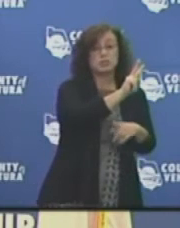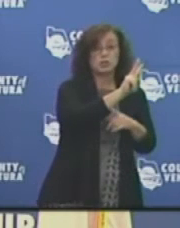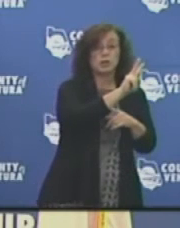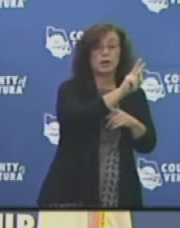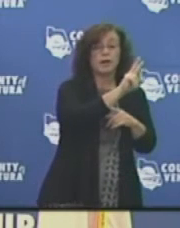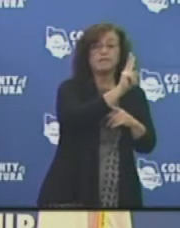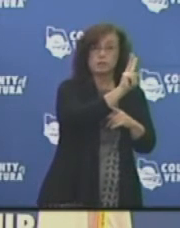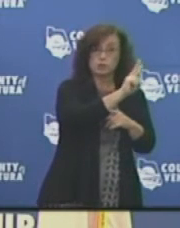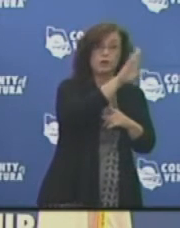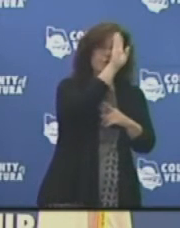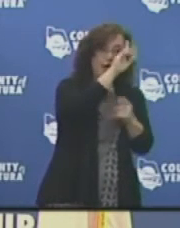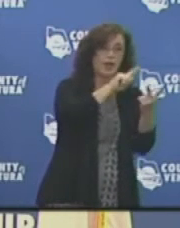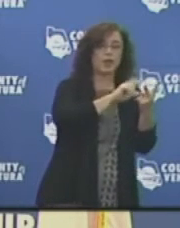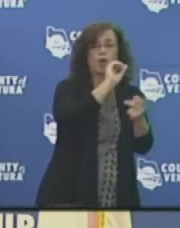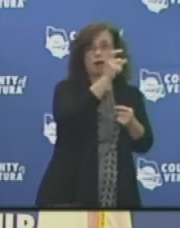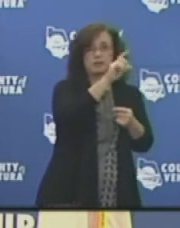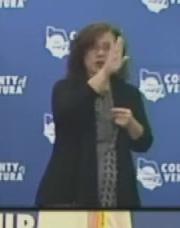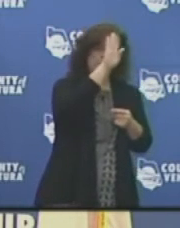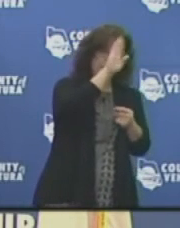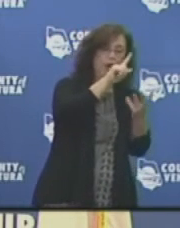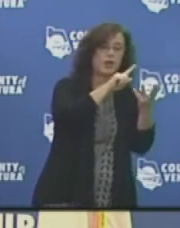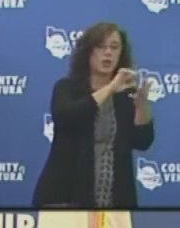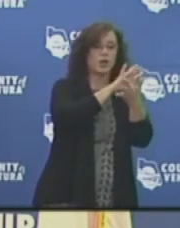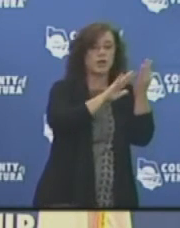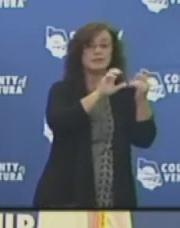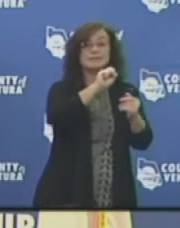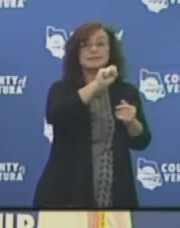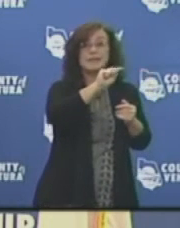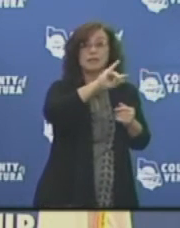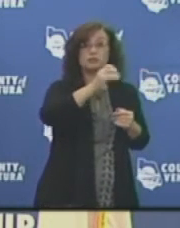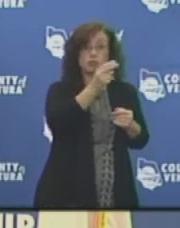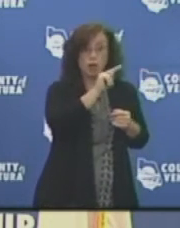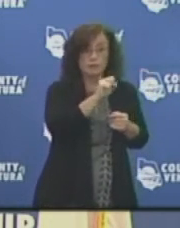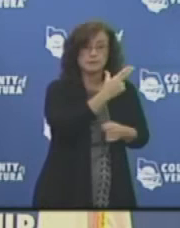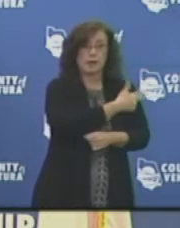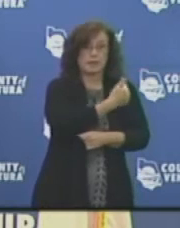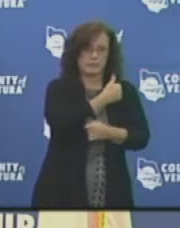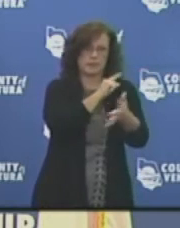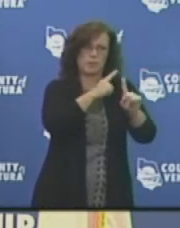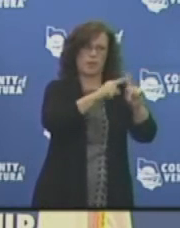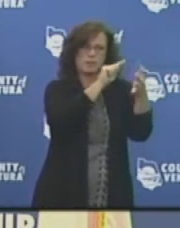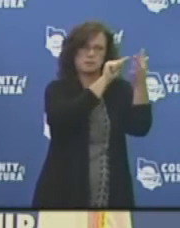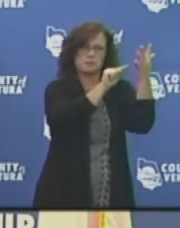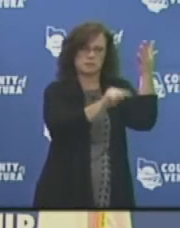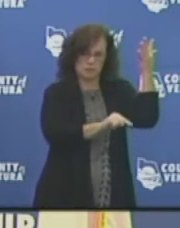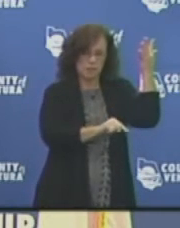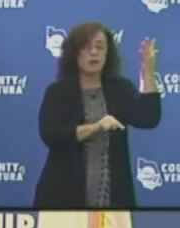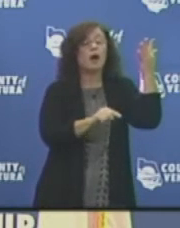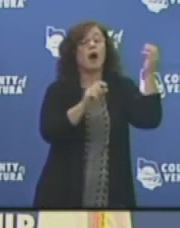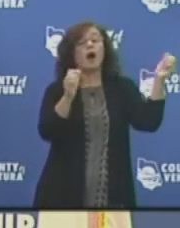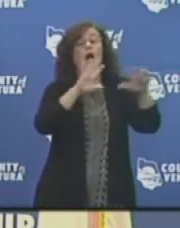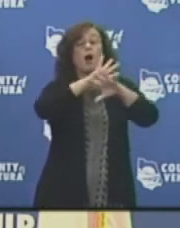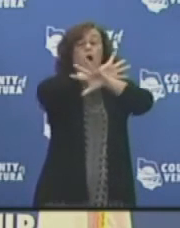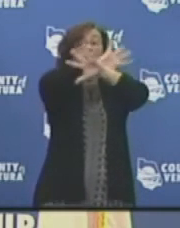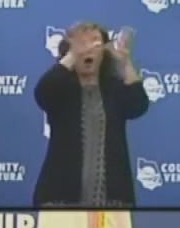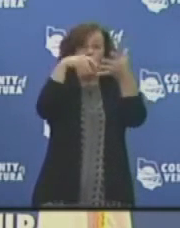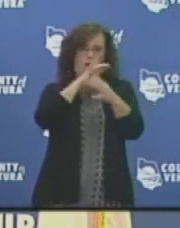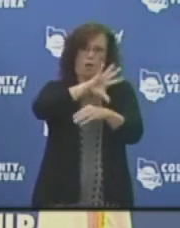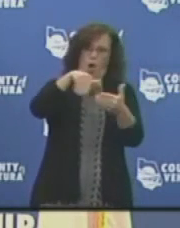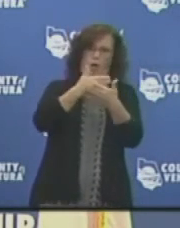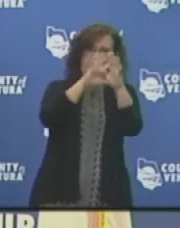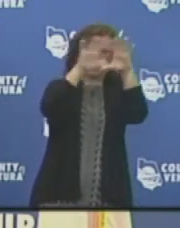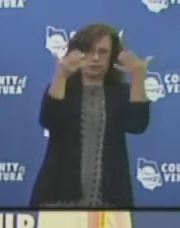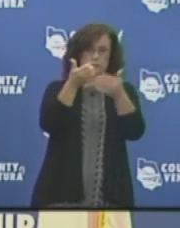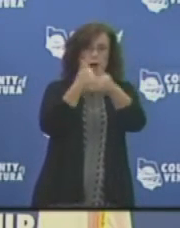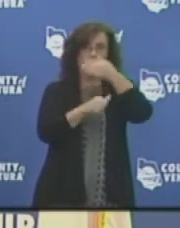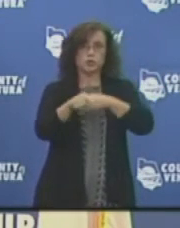John's Hospital, and that has all been supported by the Ventura County Community Foundation. And what we have done is,